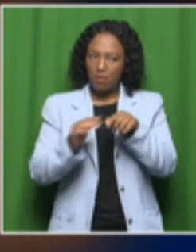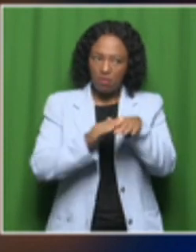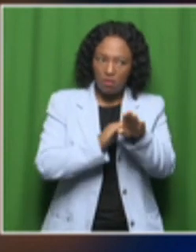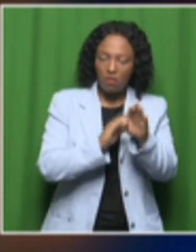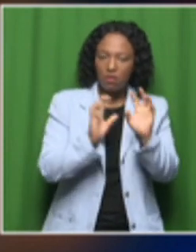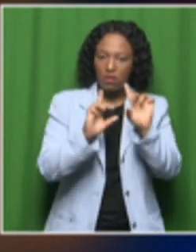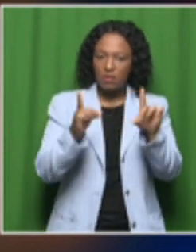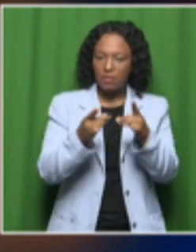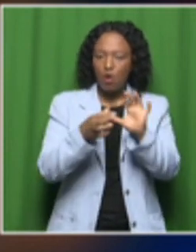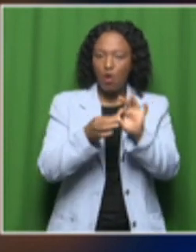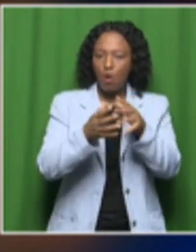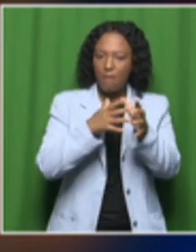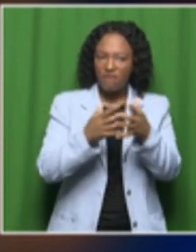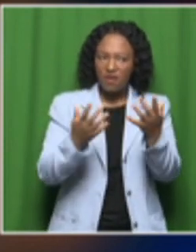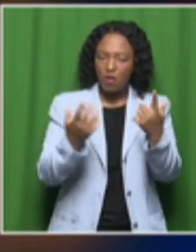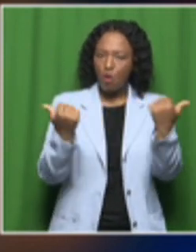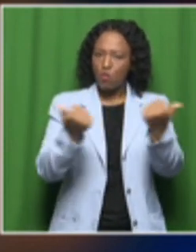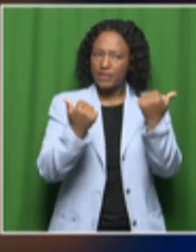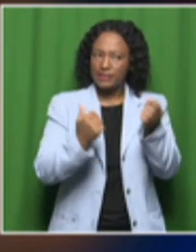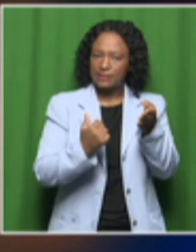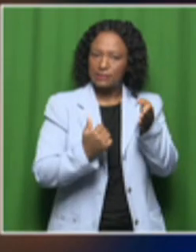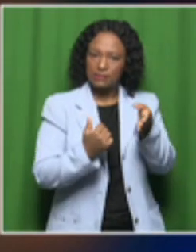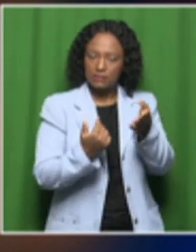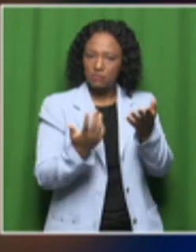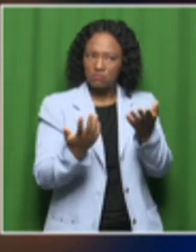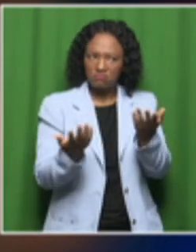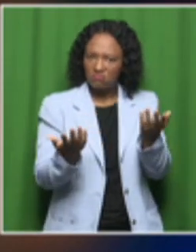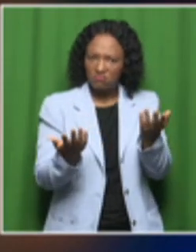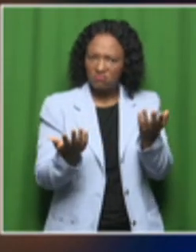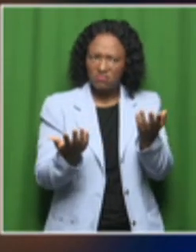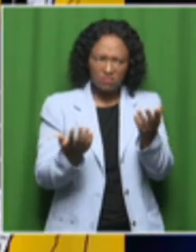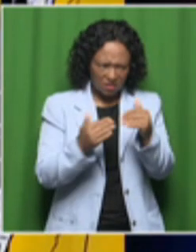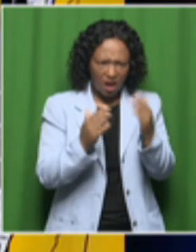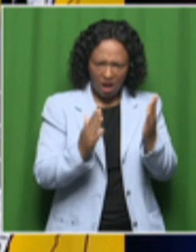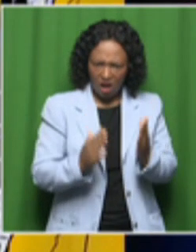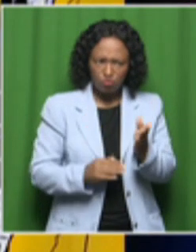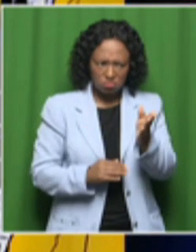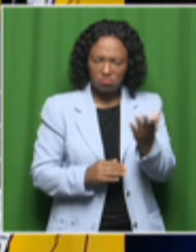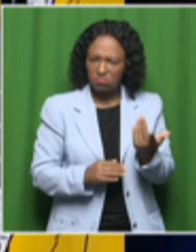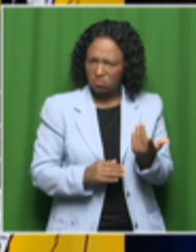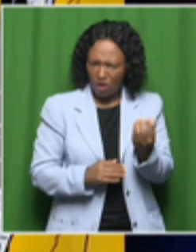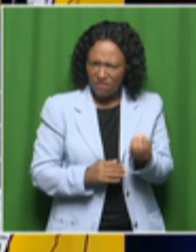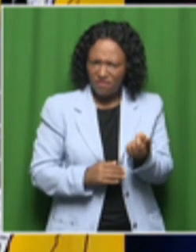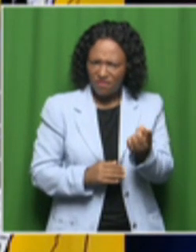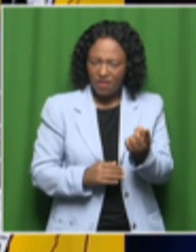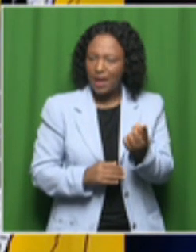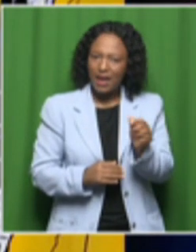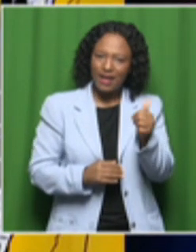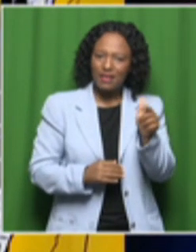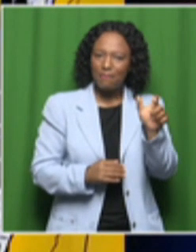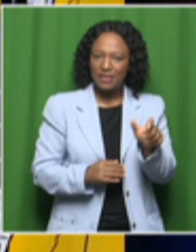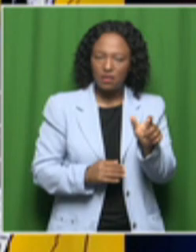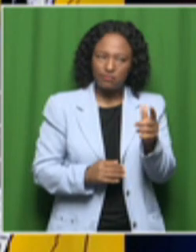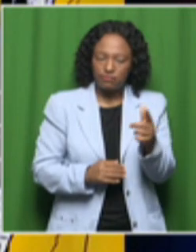check whether it has already been there, and only to find out that you do have a house, but somebody else has bought